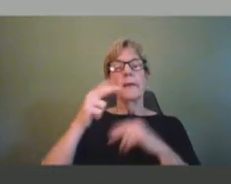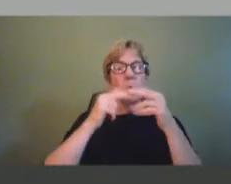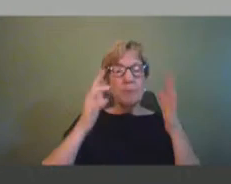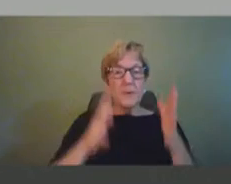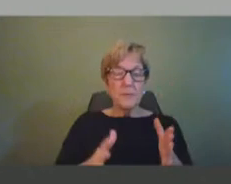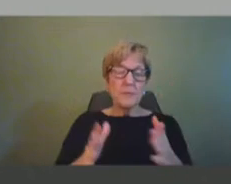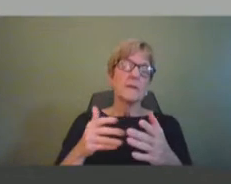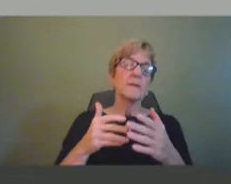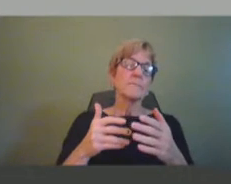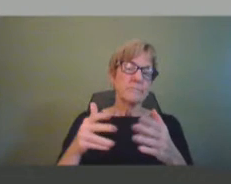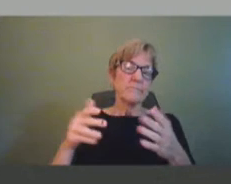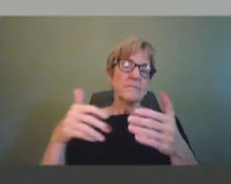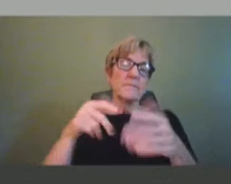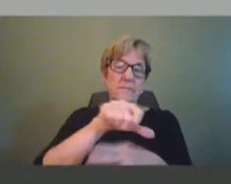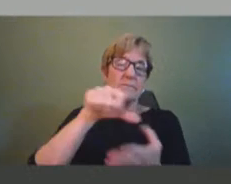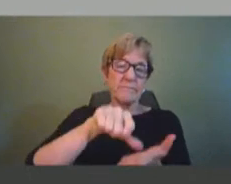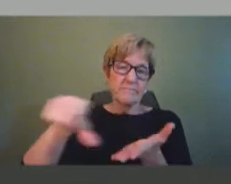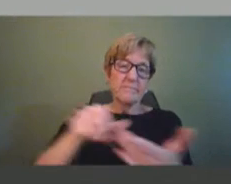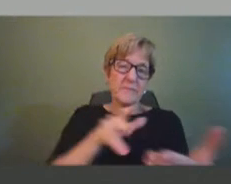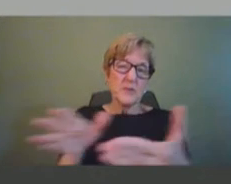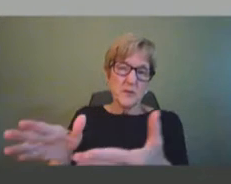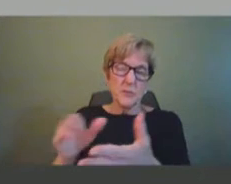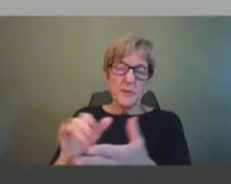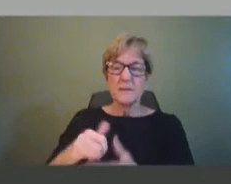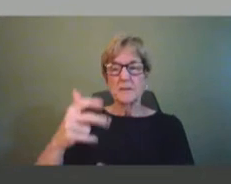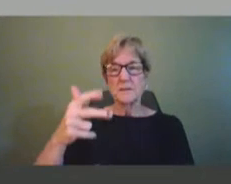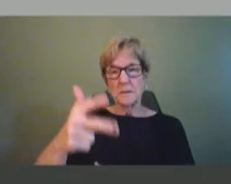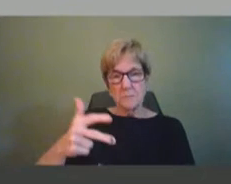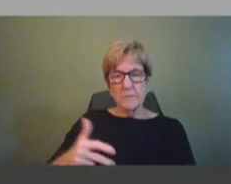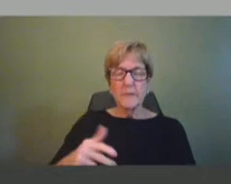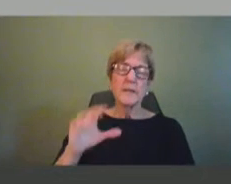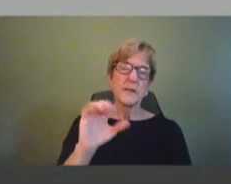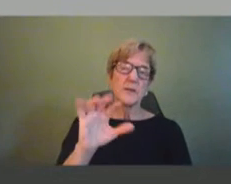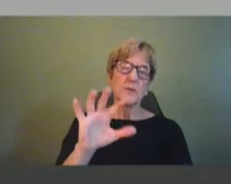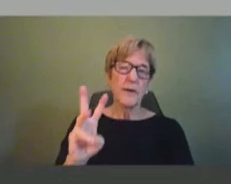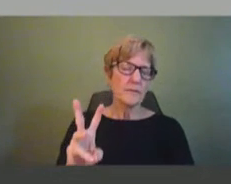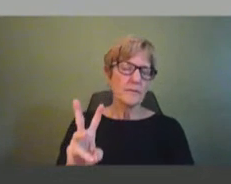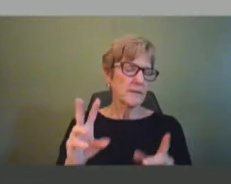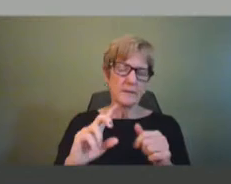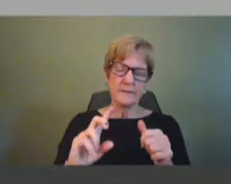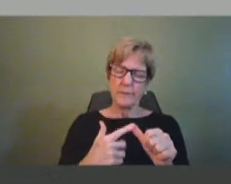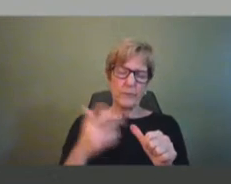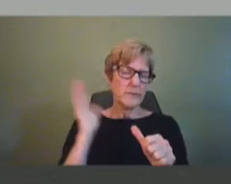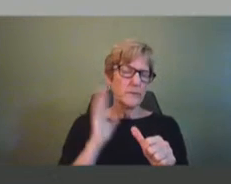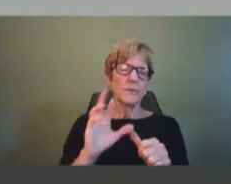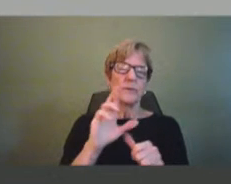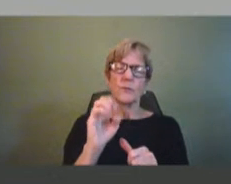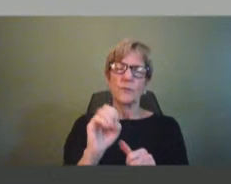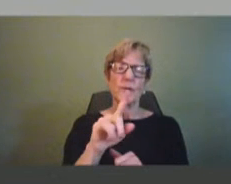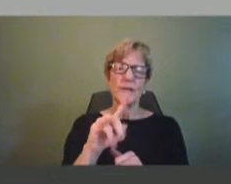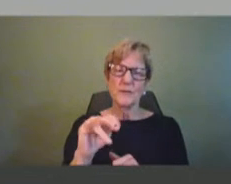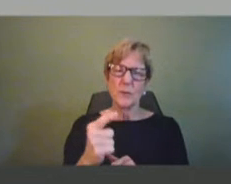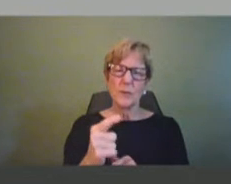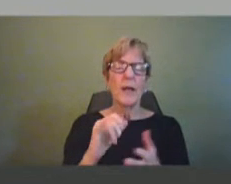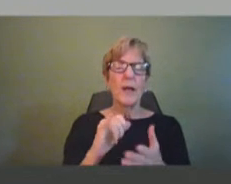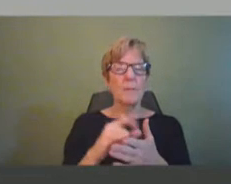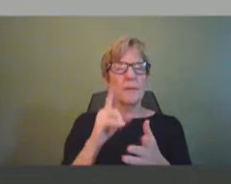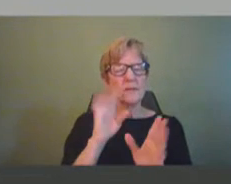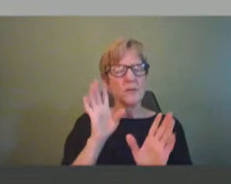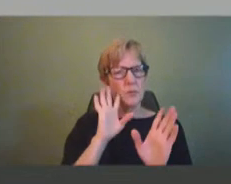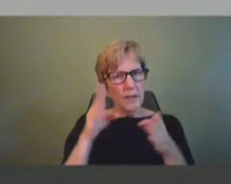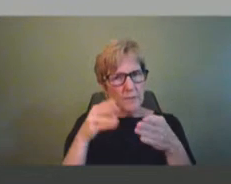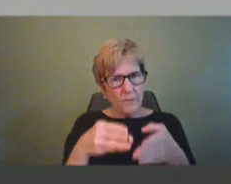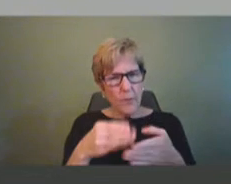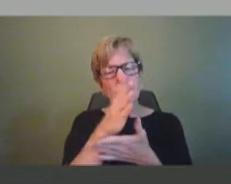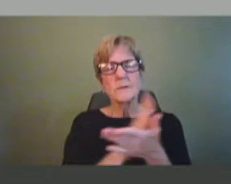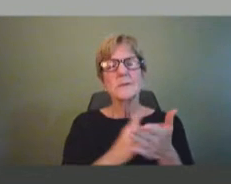apply to from the 2016 056 original rezoning but this is really kind of dialed in uh based on some of the specifications that are